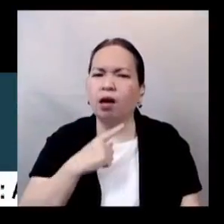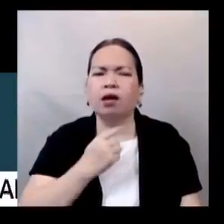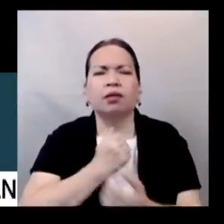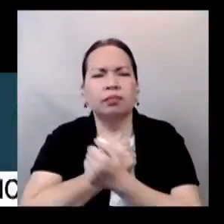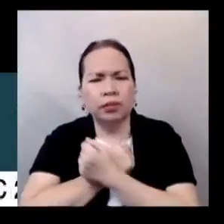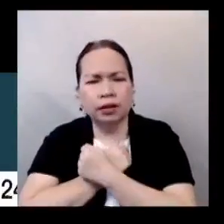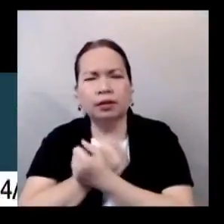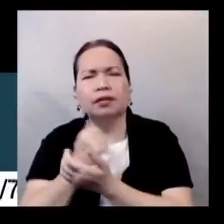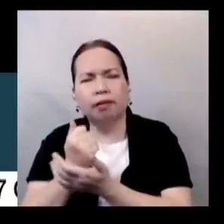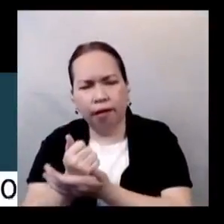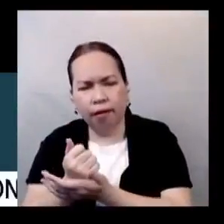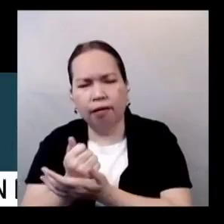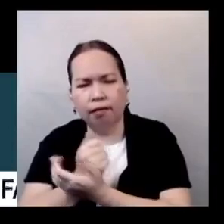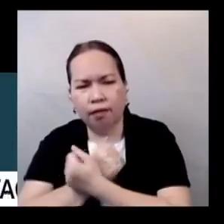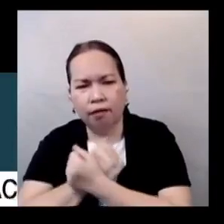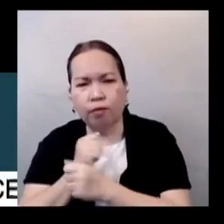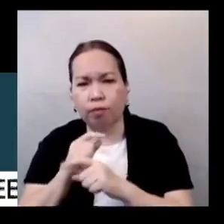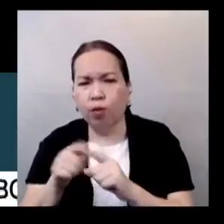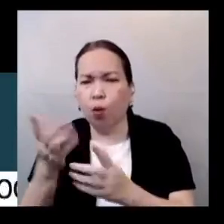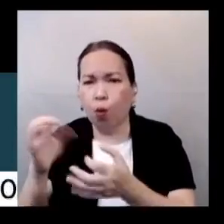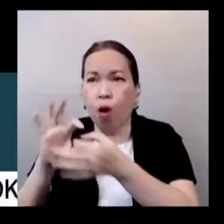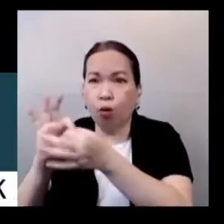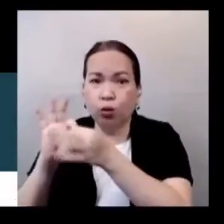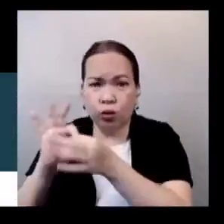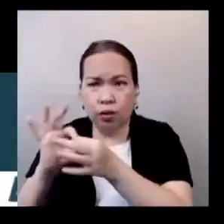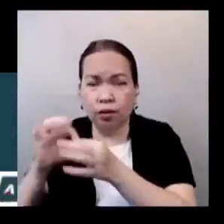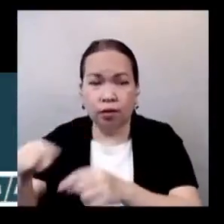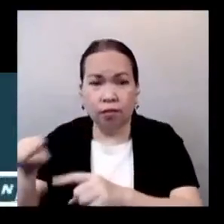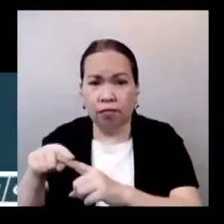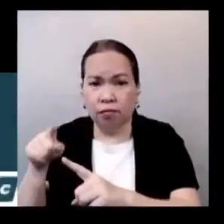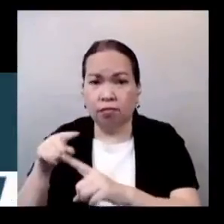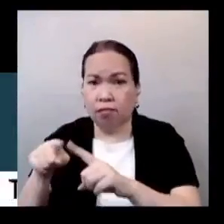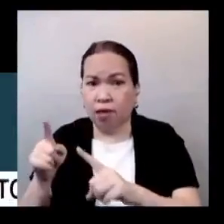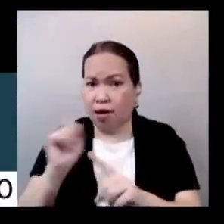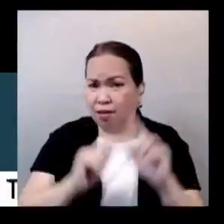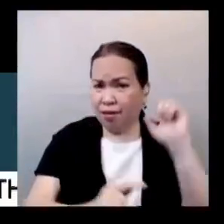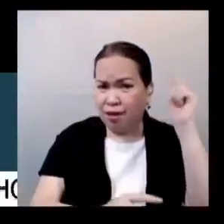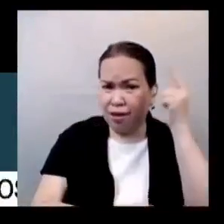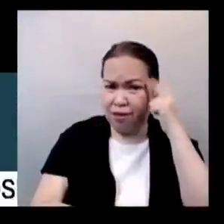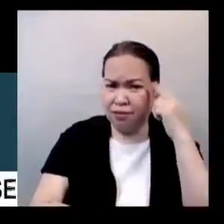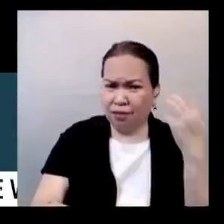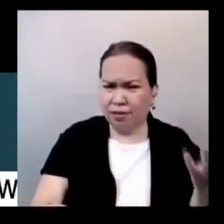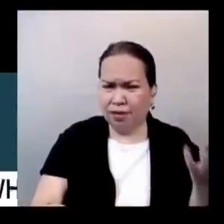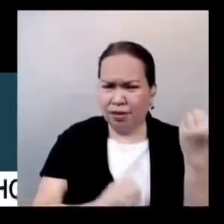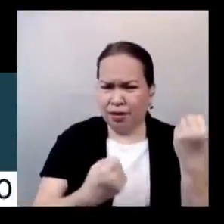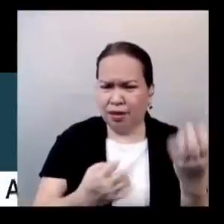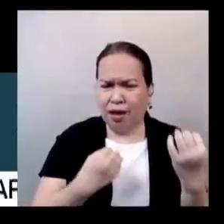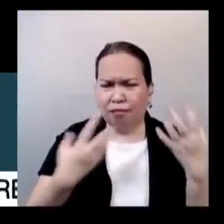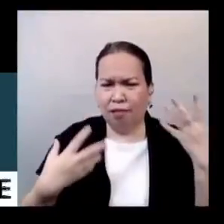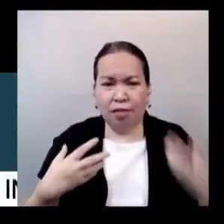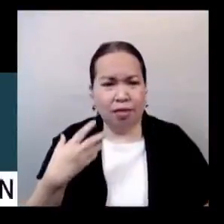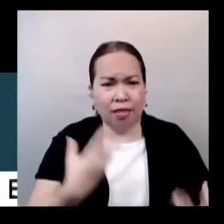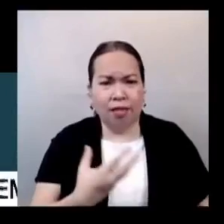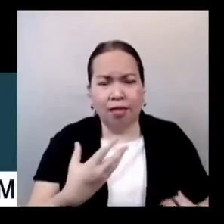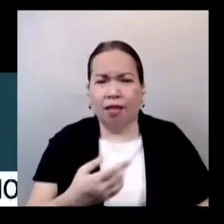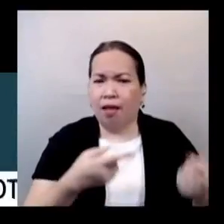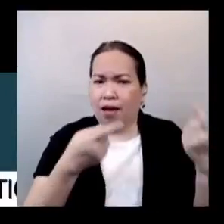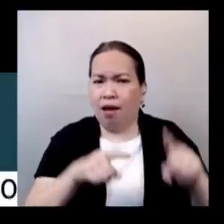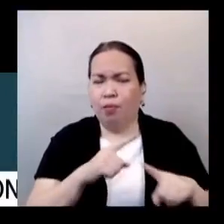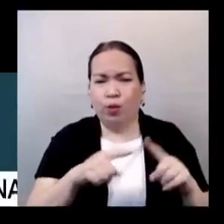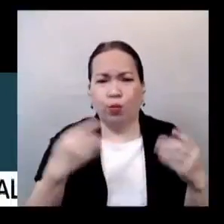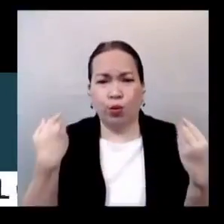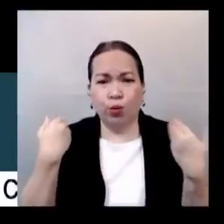a peace-loving president who calls for unity, but at the same time, his administration is hounded by corruption issues and